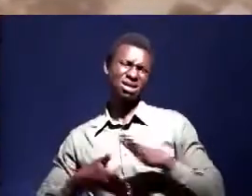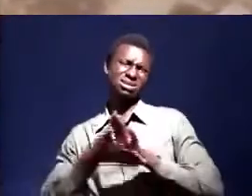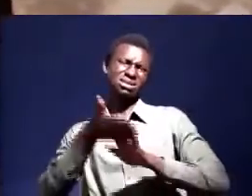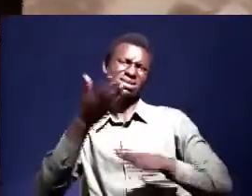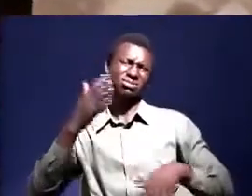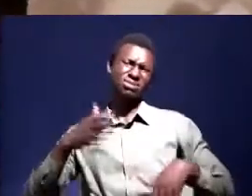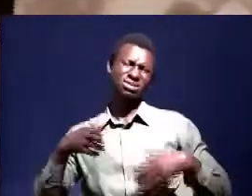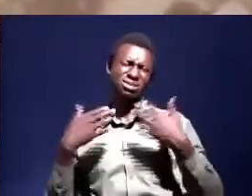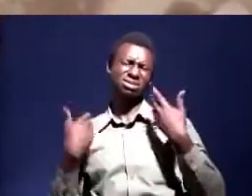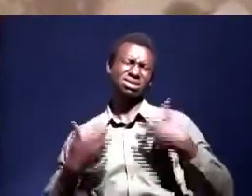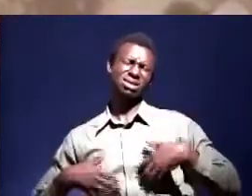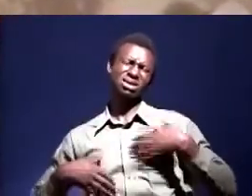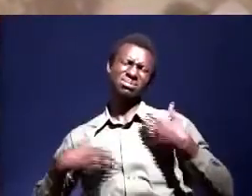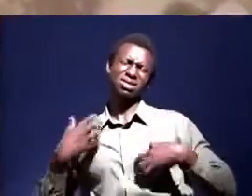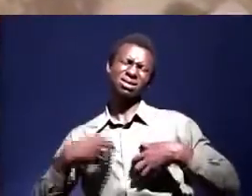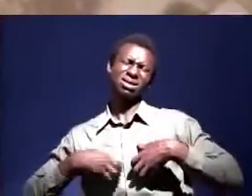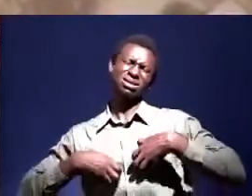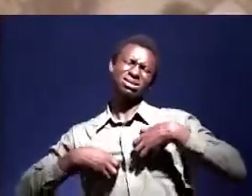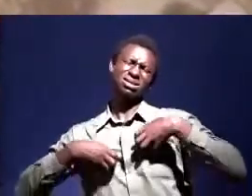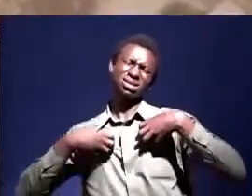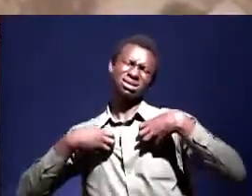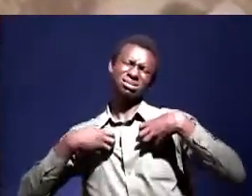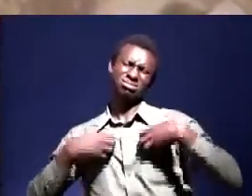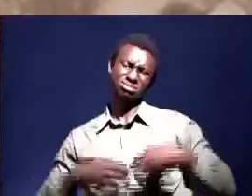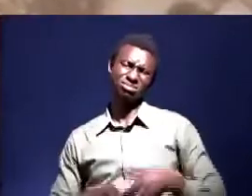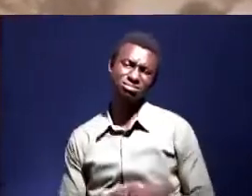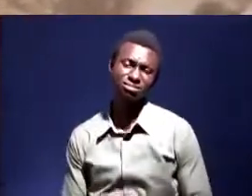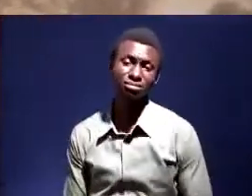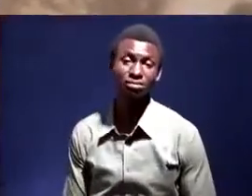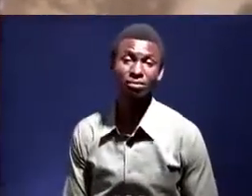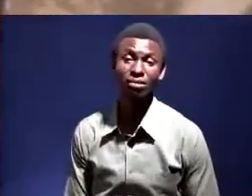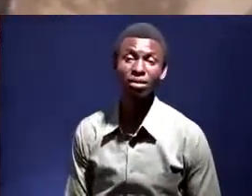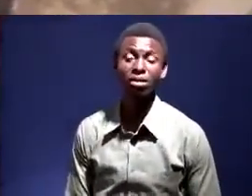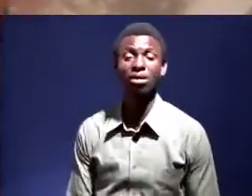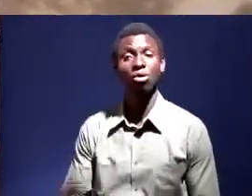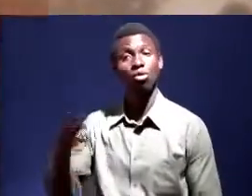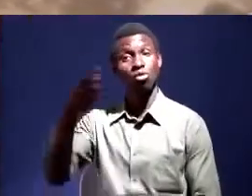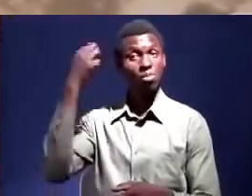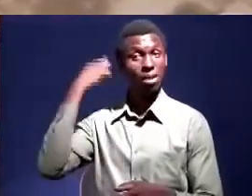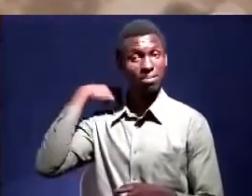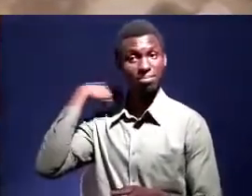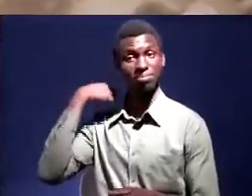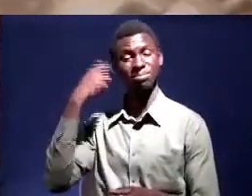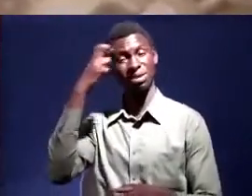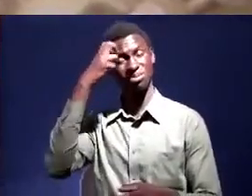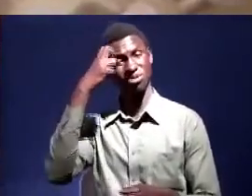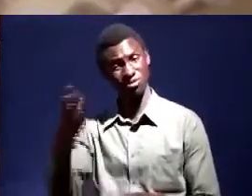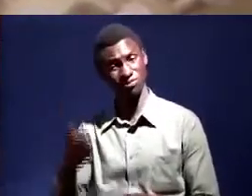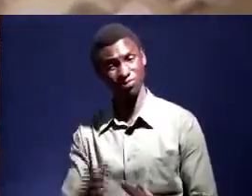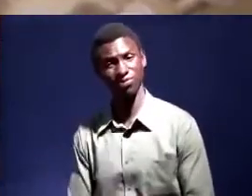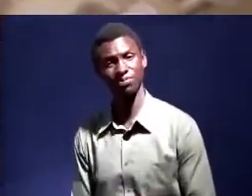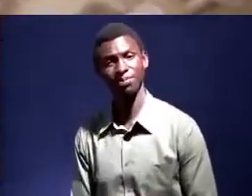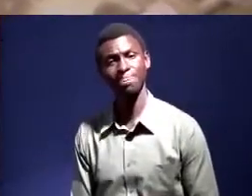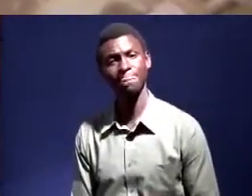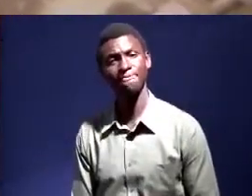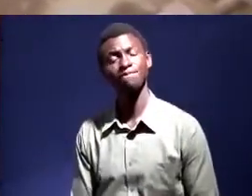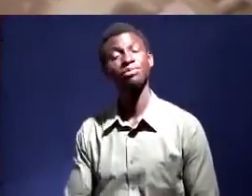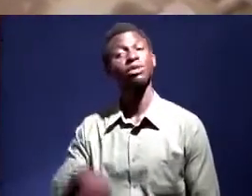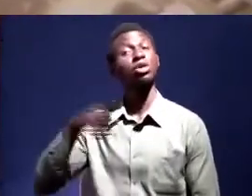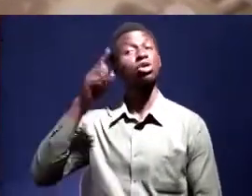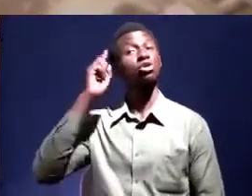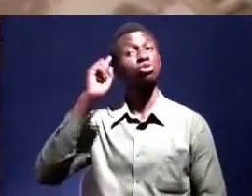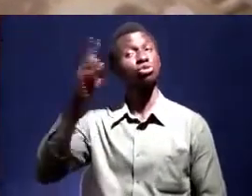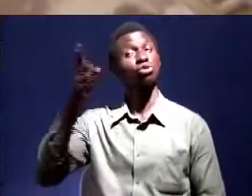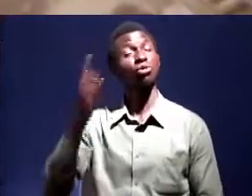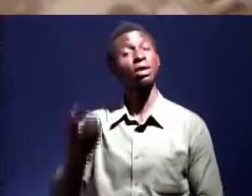ya wakati wako uliopita. You say to the devil, wamwambie mwovu, that person died. Yule mtu